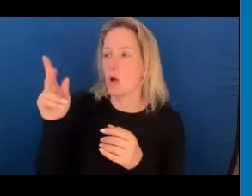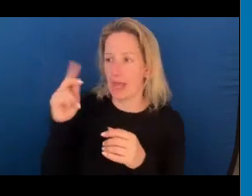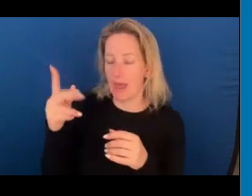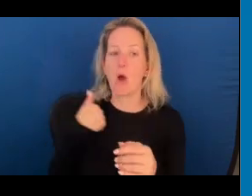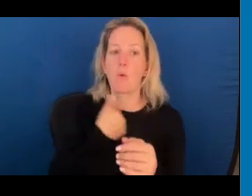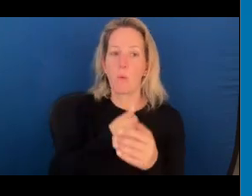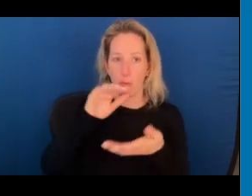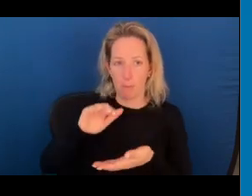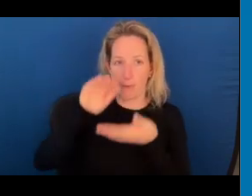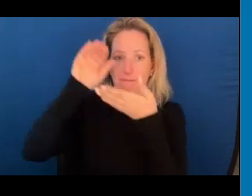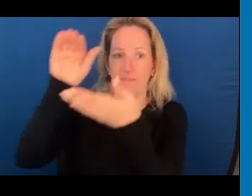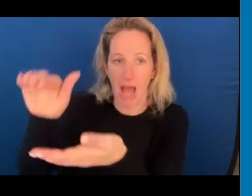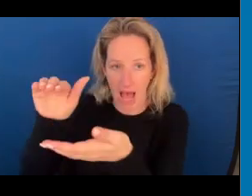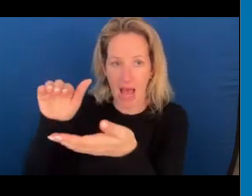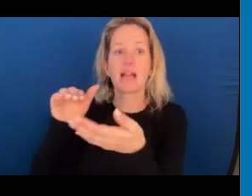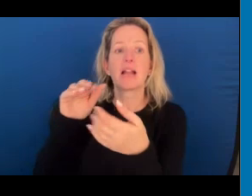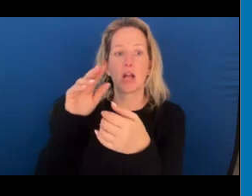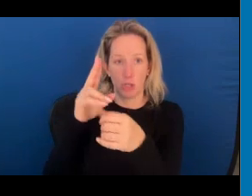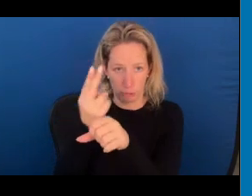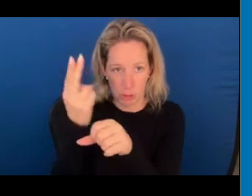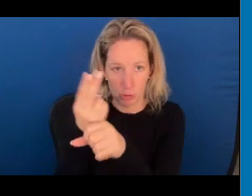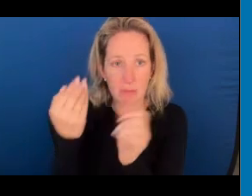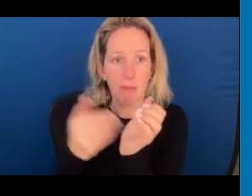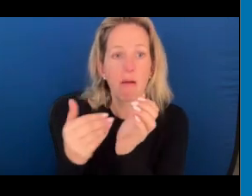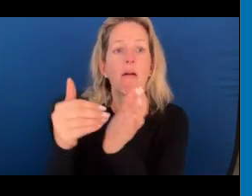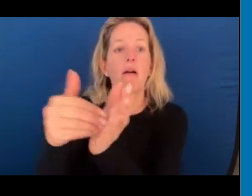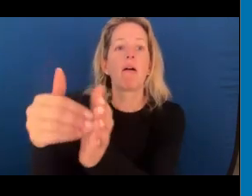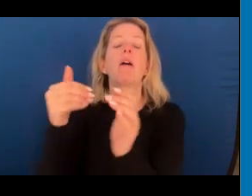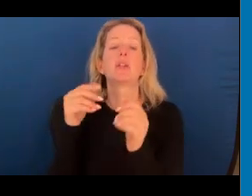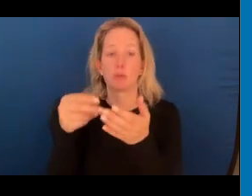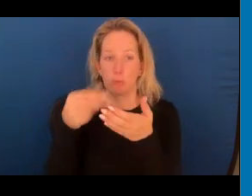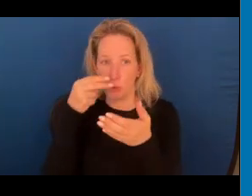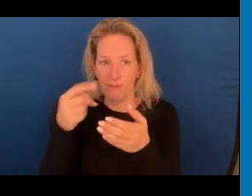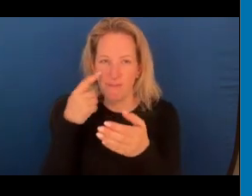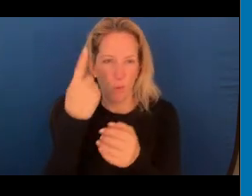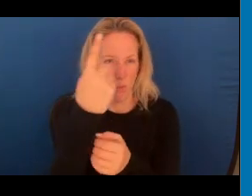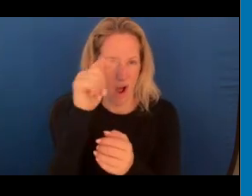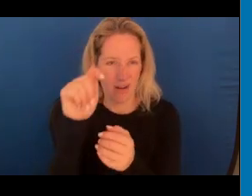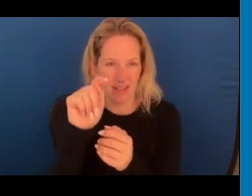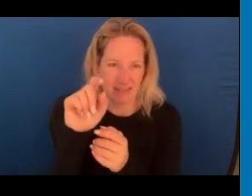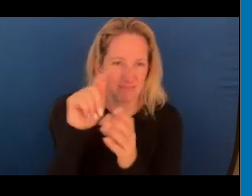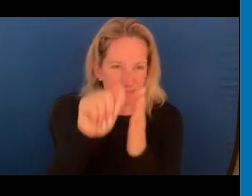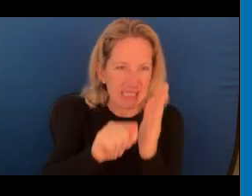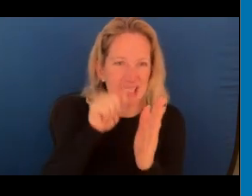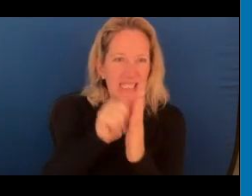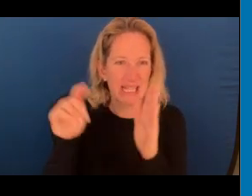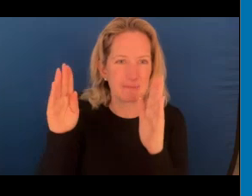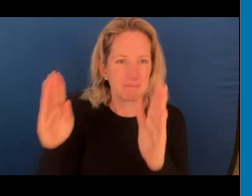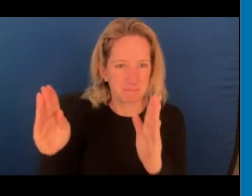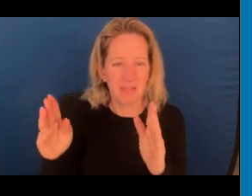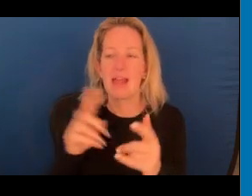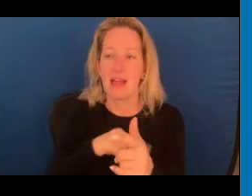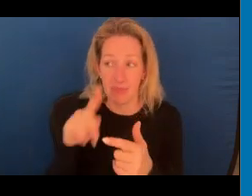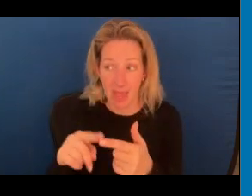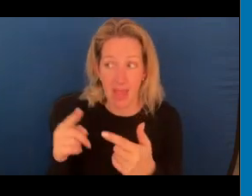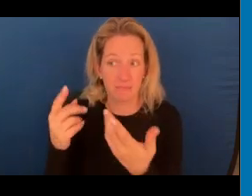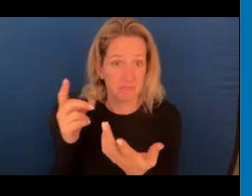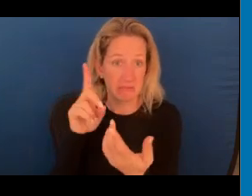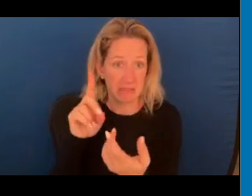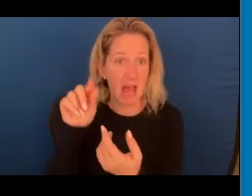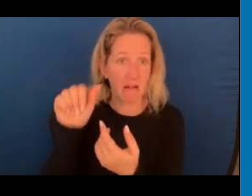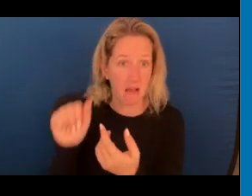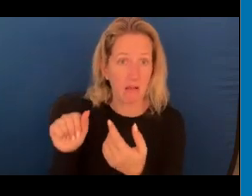inventory of reusable spoons for this season, to then have that case study, to have that data, then go, all right, moving forward,